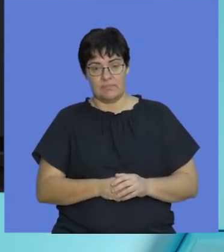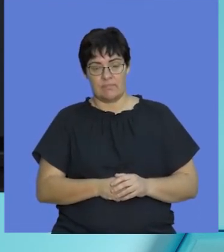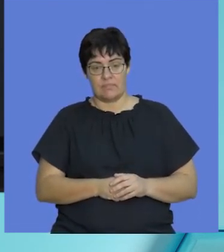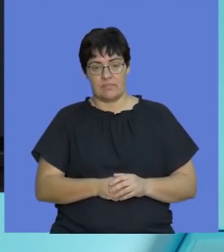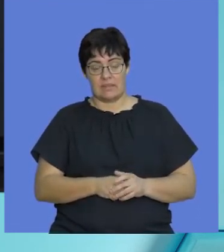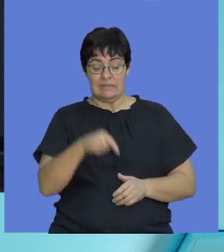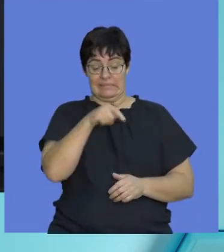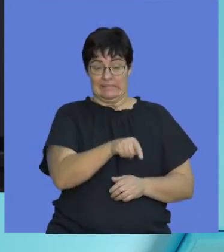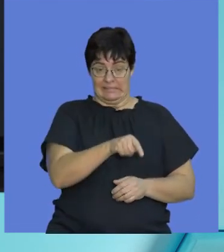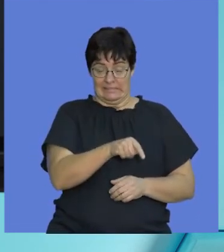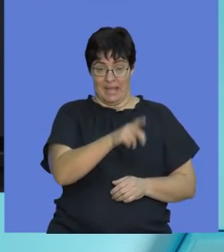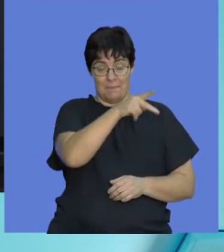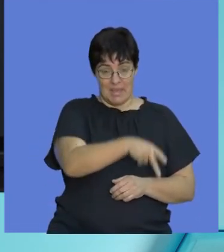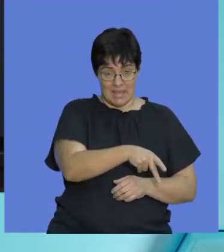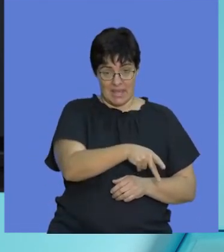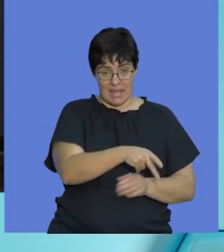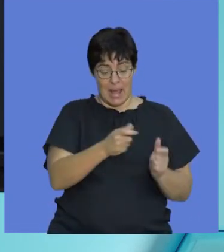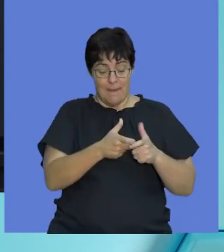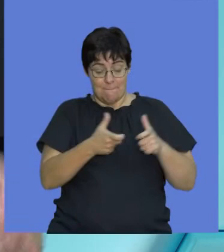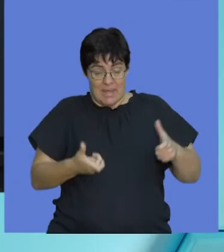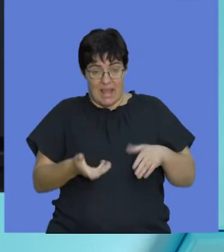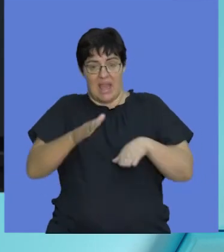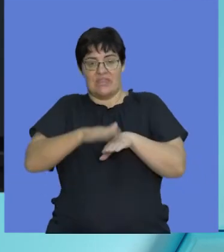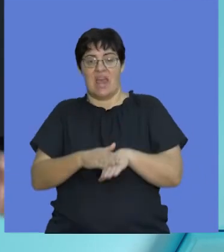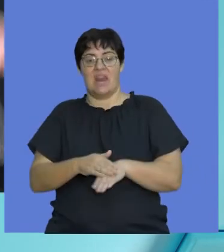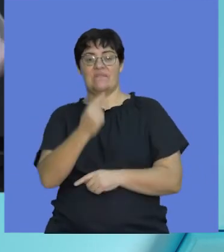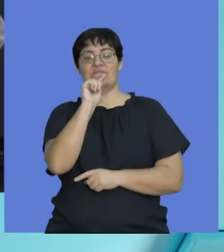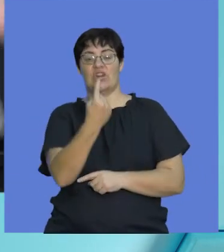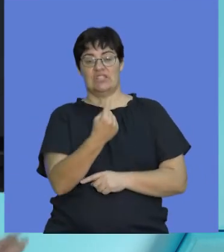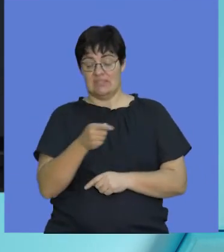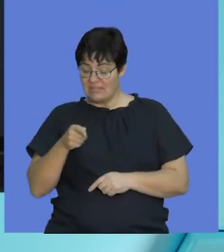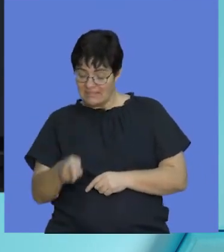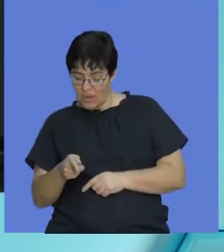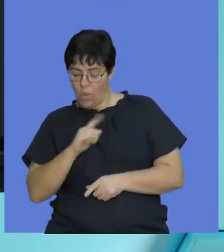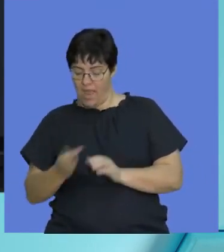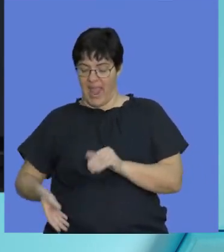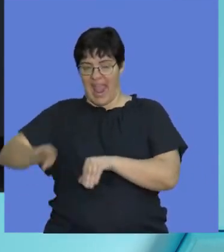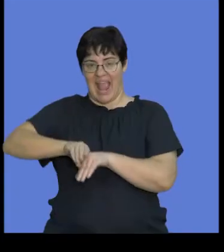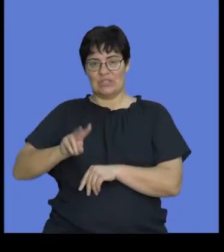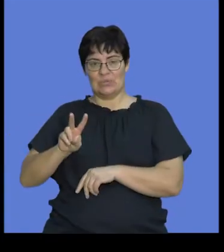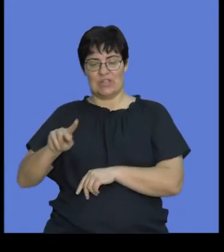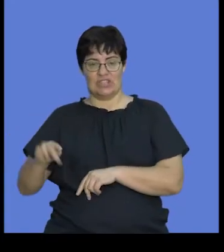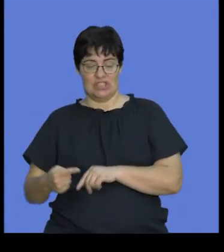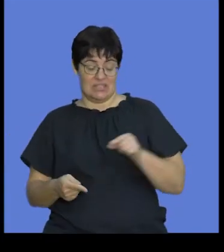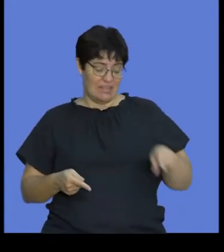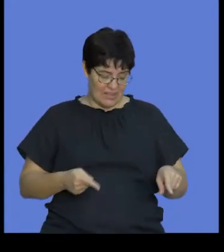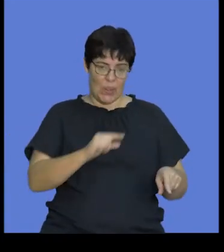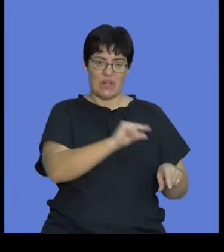us that this momentum is bigger than the first momentum. So